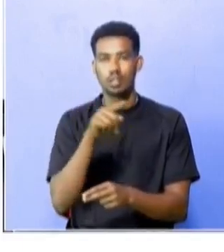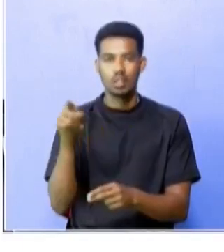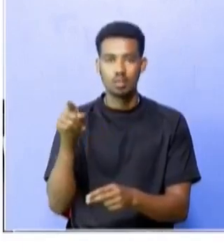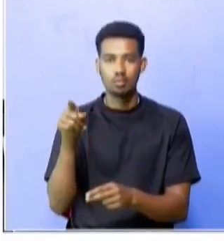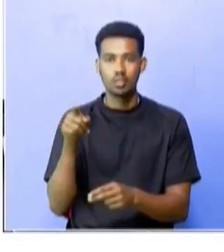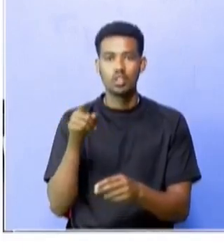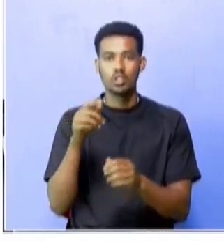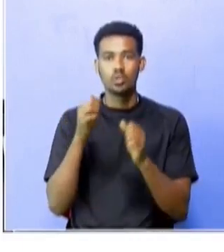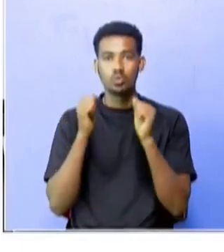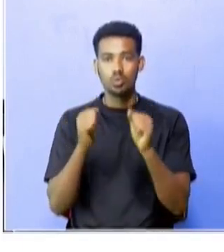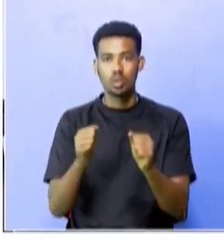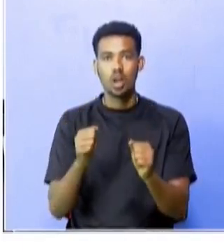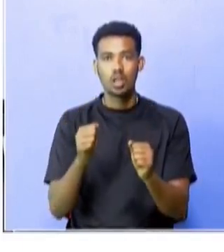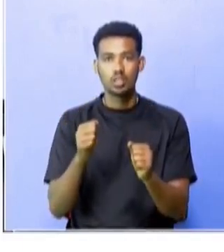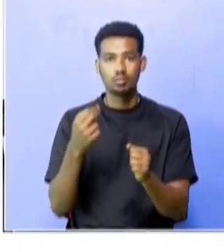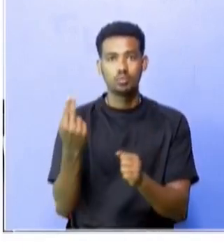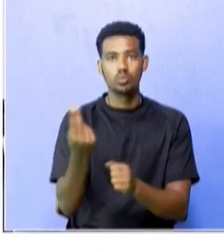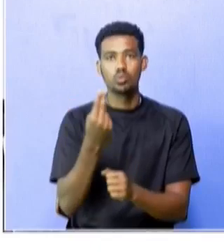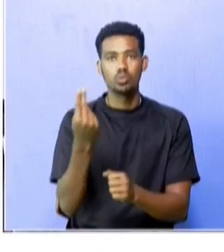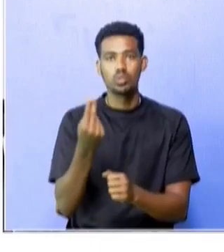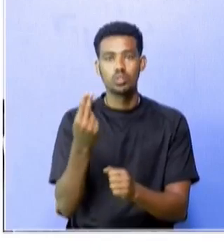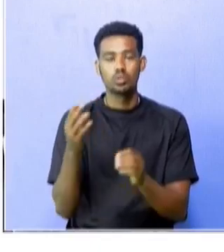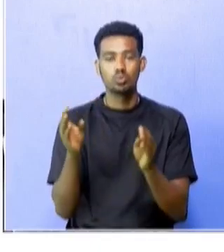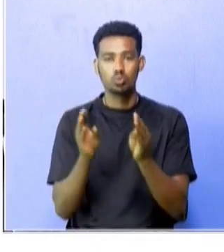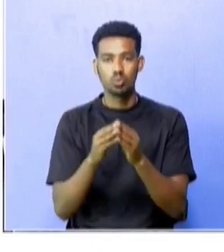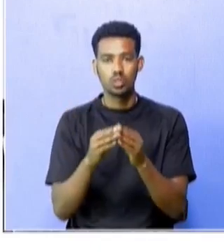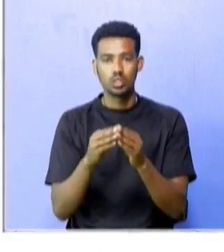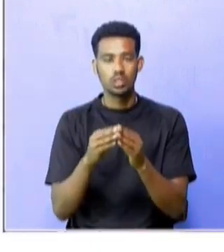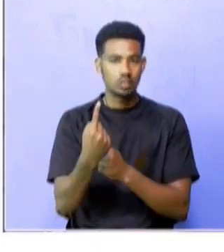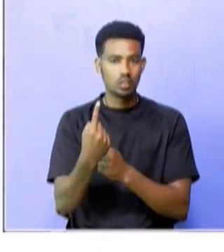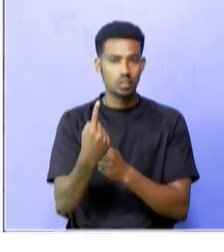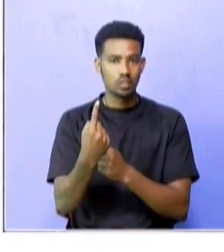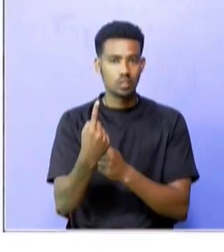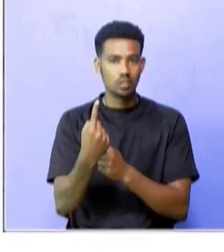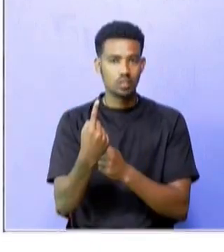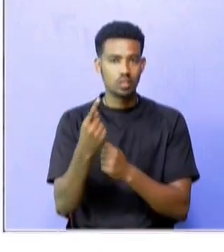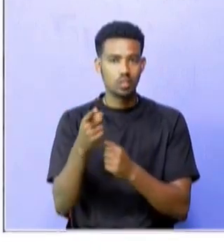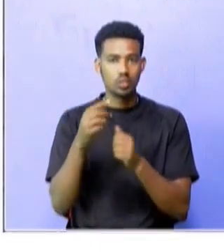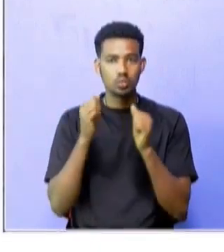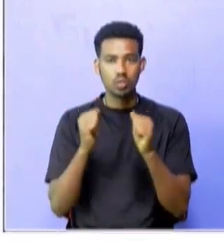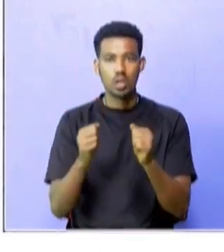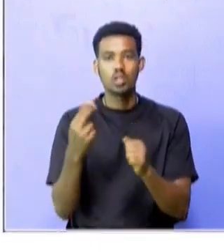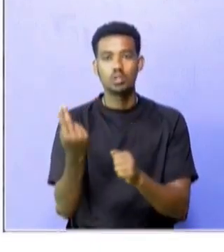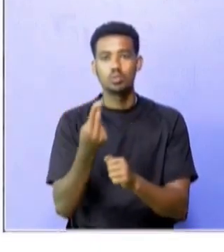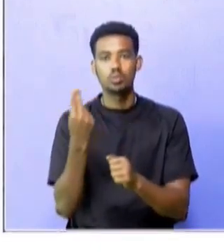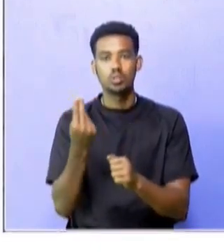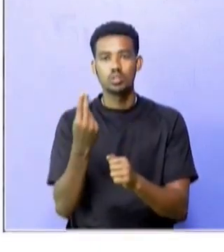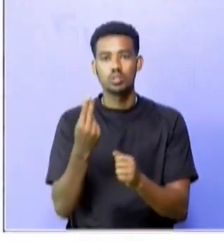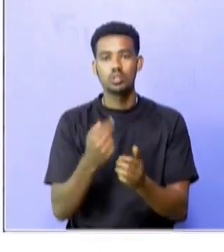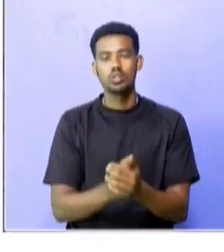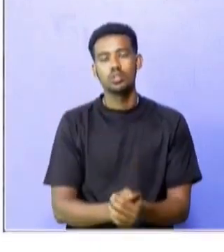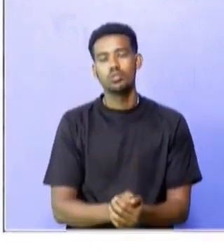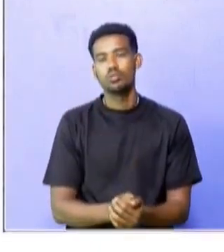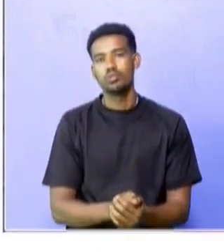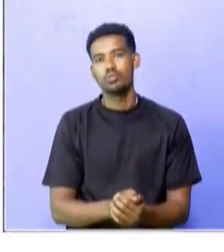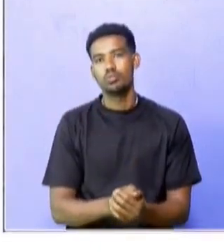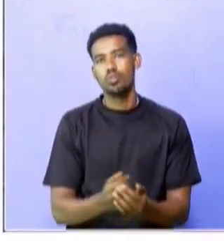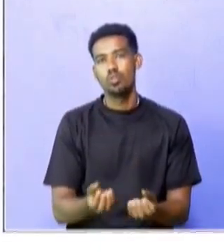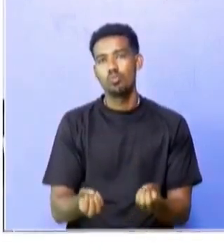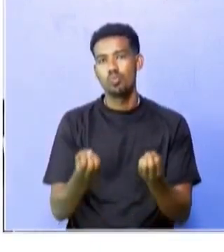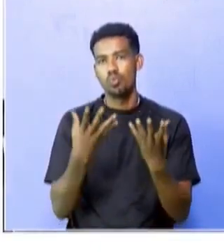you can use with singular, you can use are for